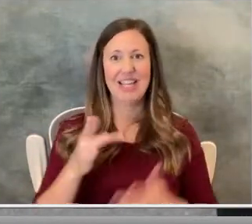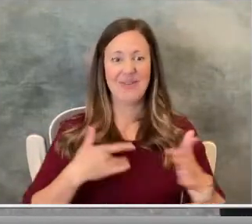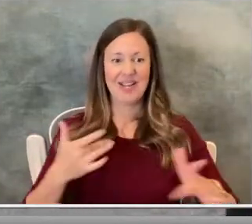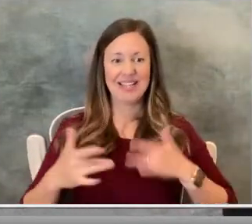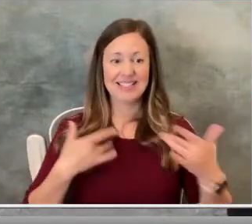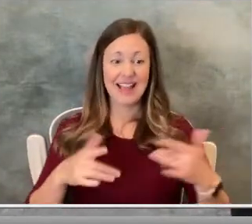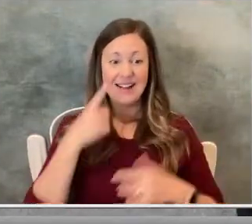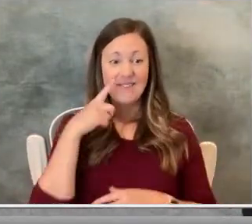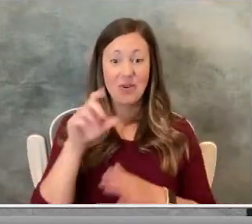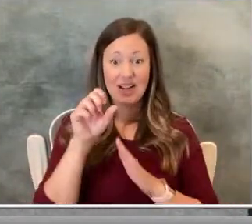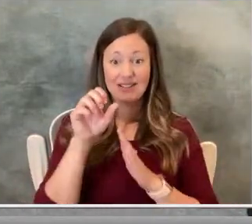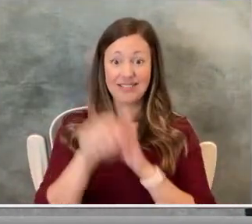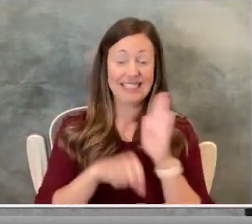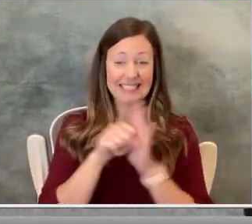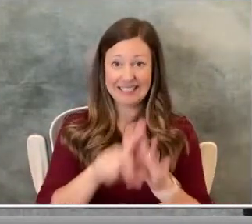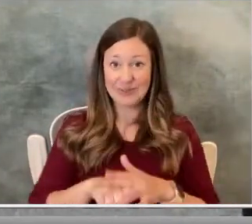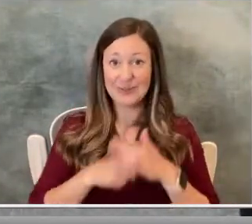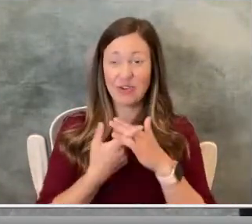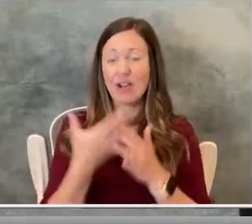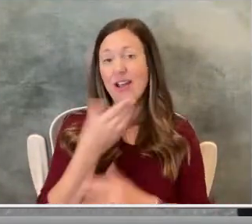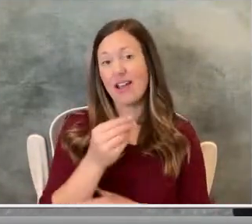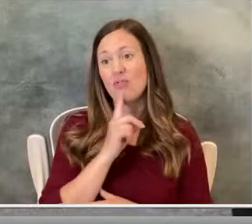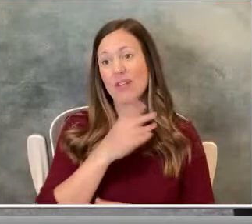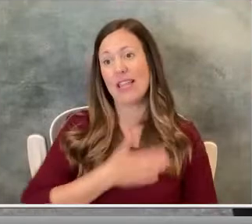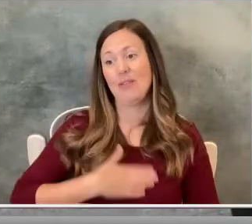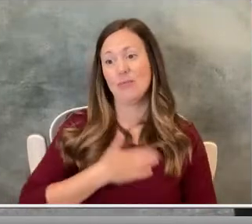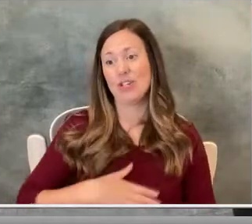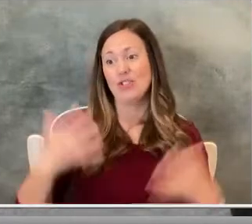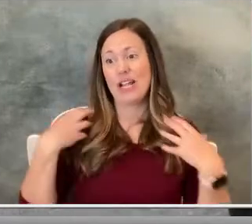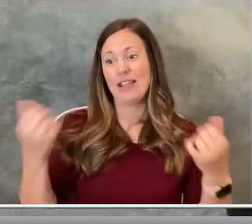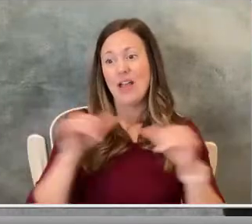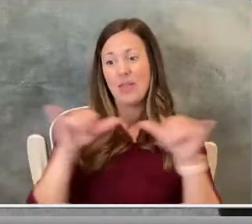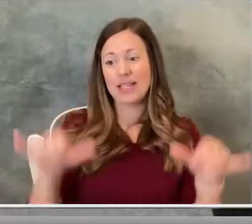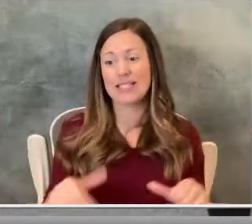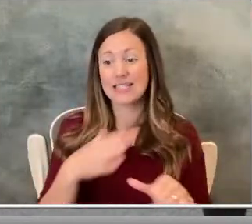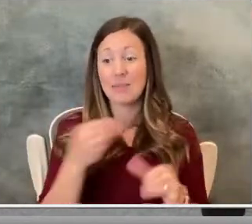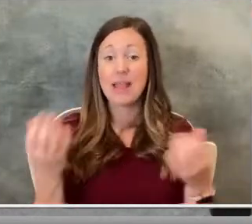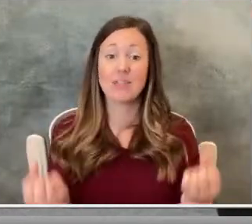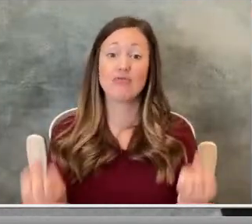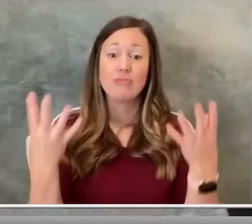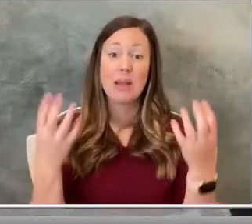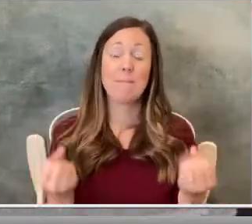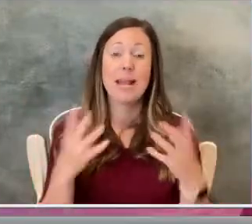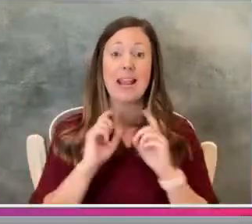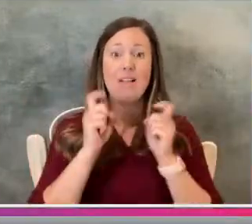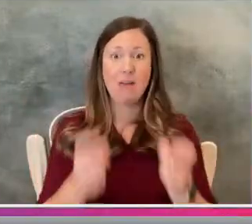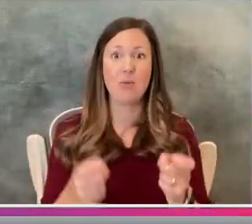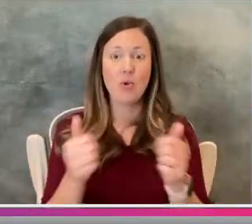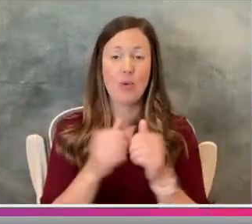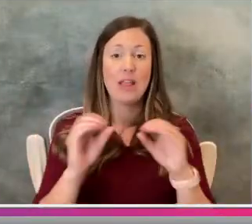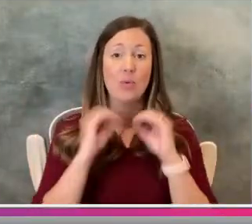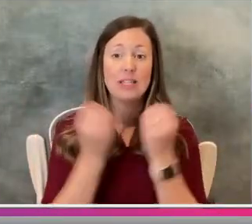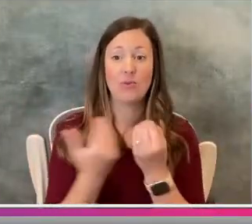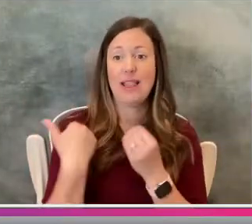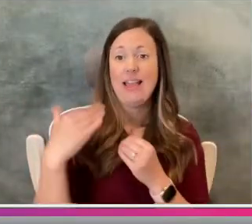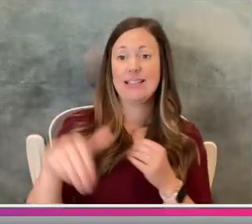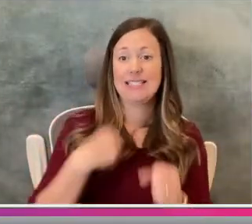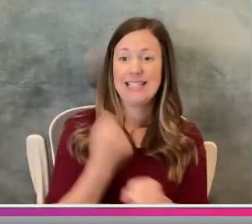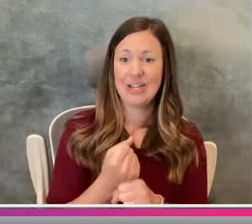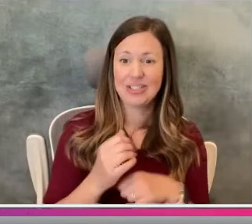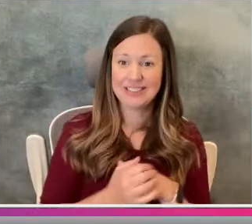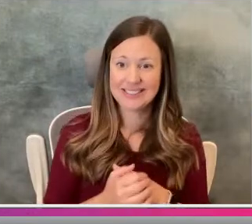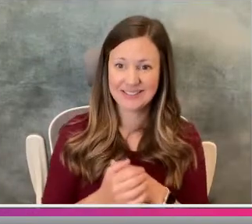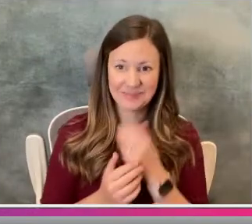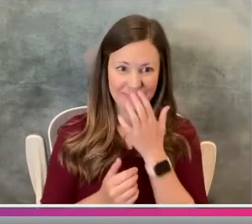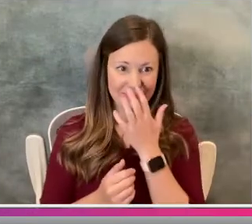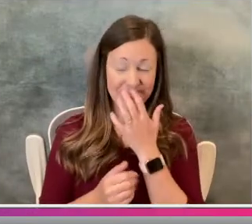underway and really appreciate the health system and their many contributions to the organization over the last 10 years. This is the 10th year in a row